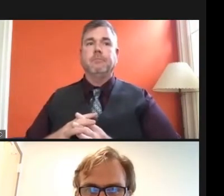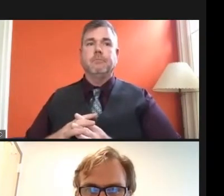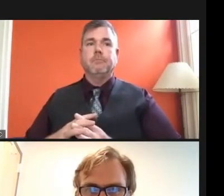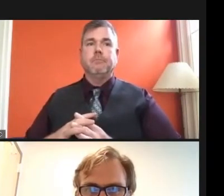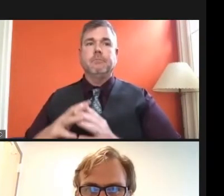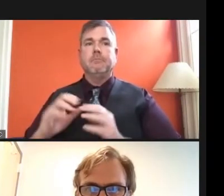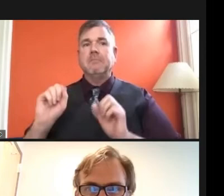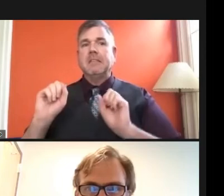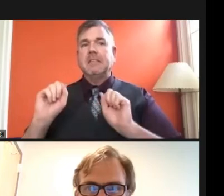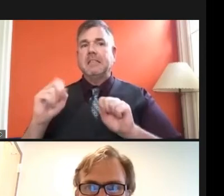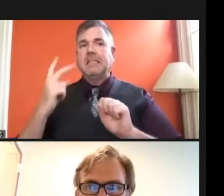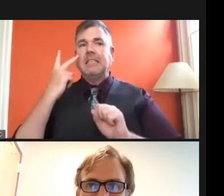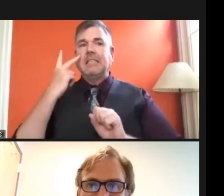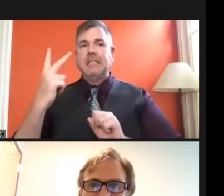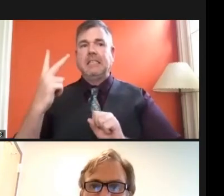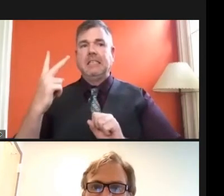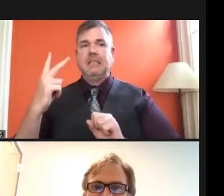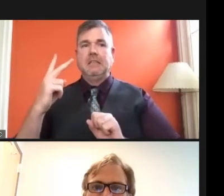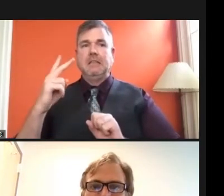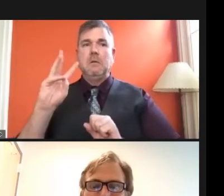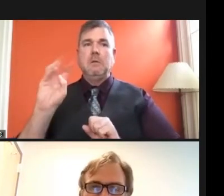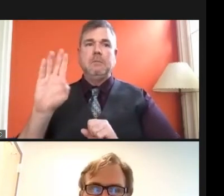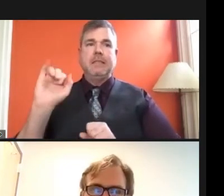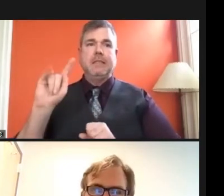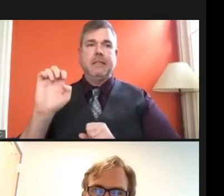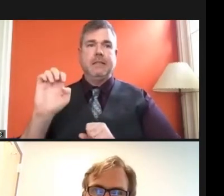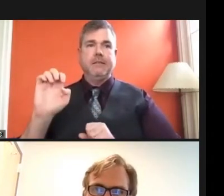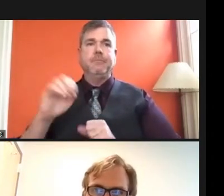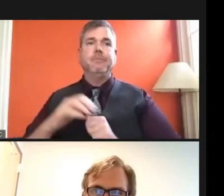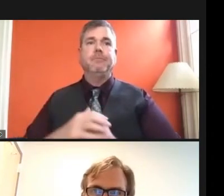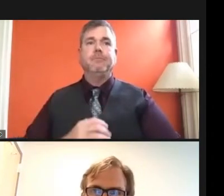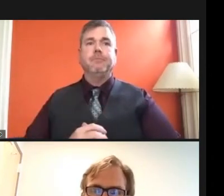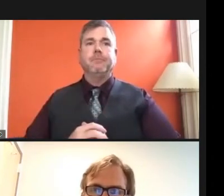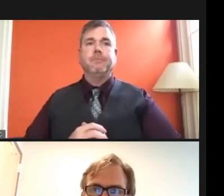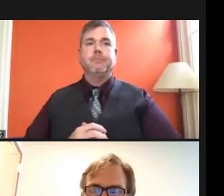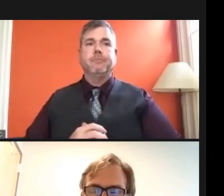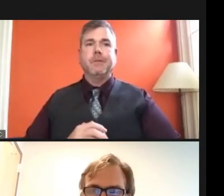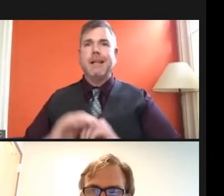surveillance page. And so you can find that by visiting